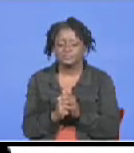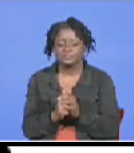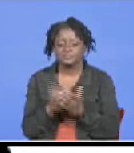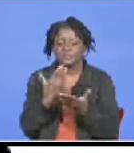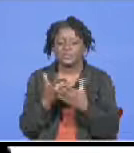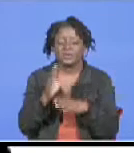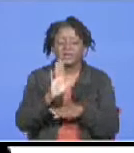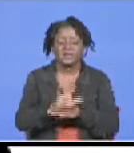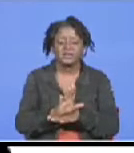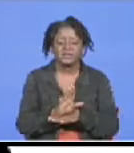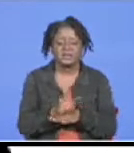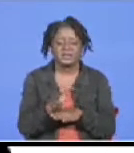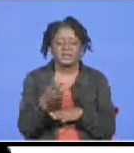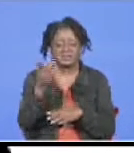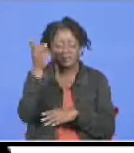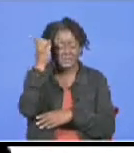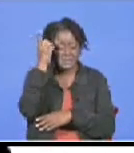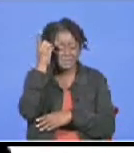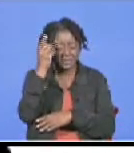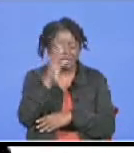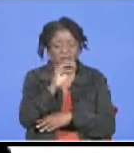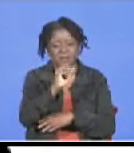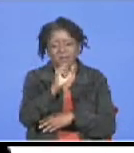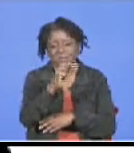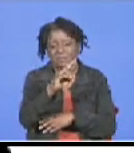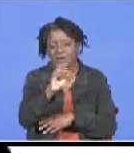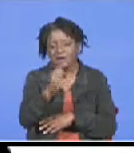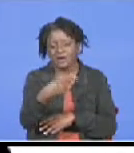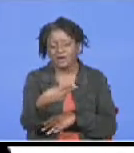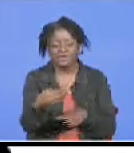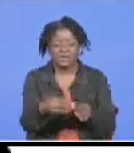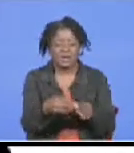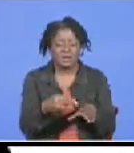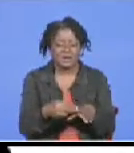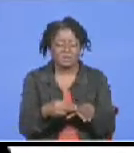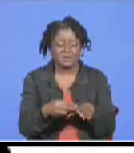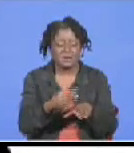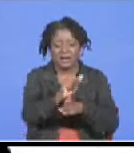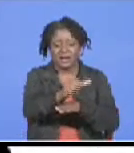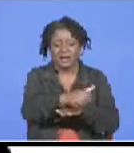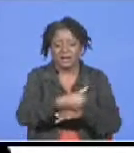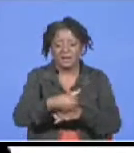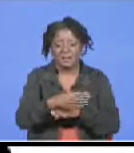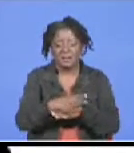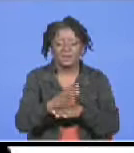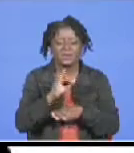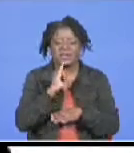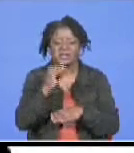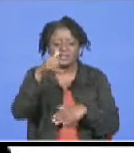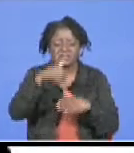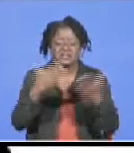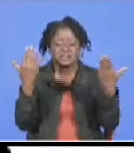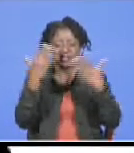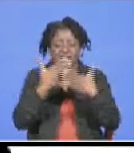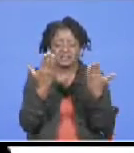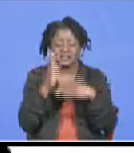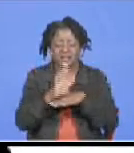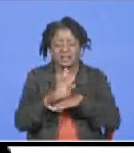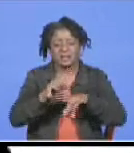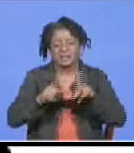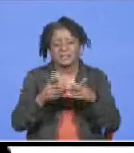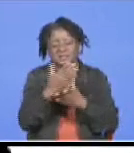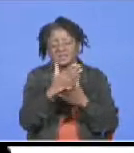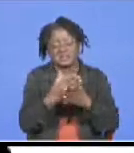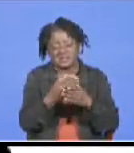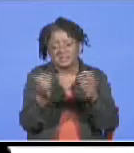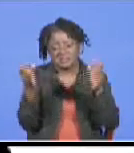Good evening to you, Desmond. Well, Marsh Harbor Abaco is in darkness tonight, but there are some bright spots, and that's